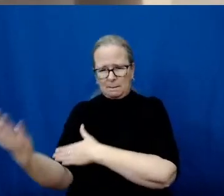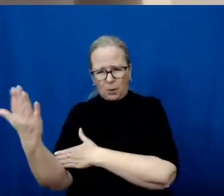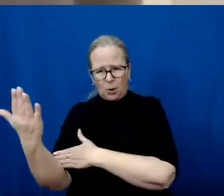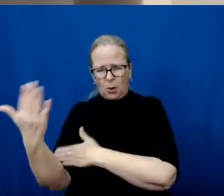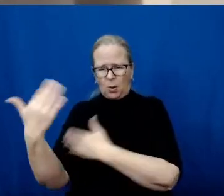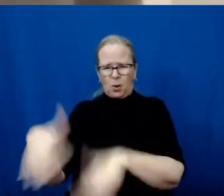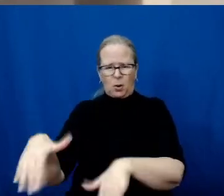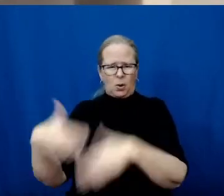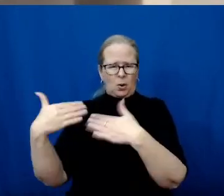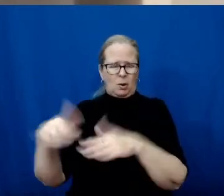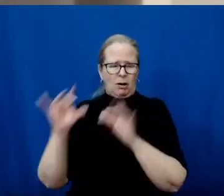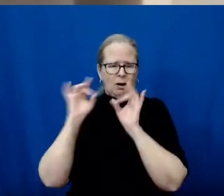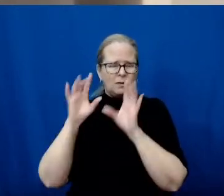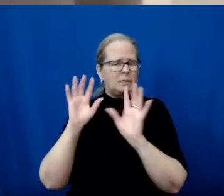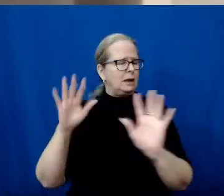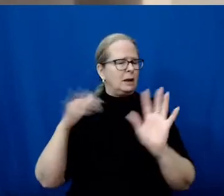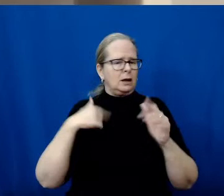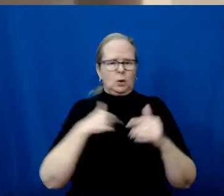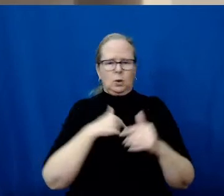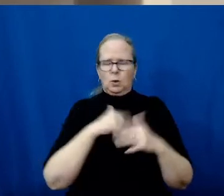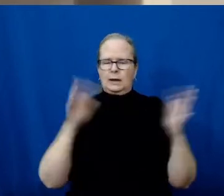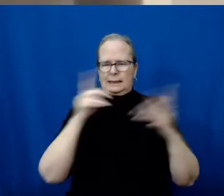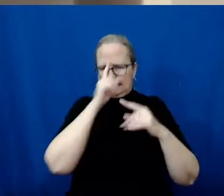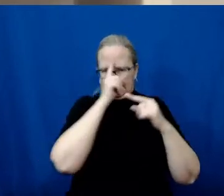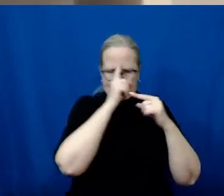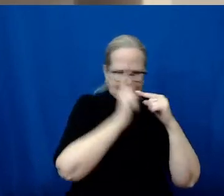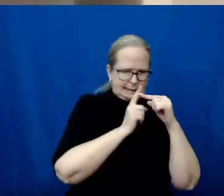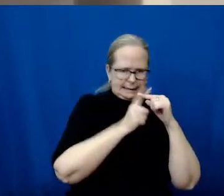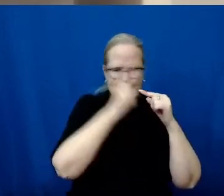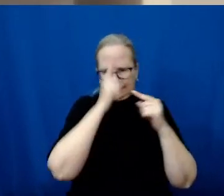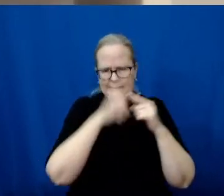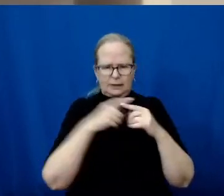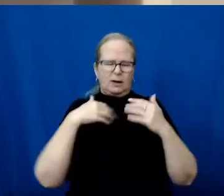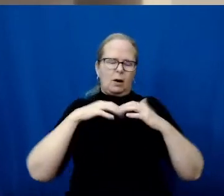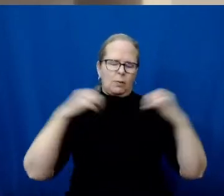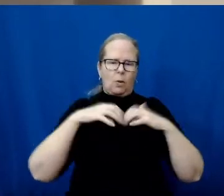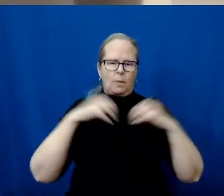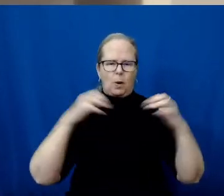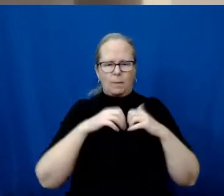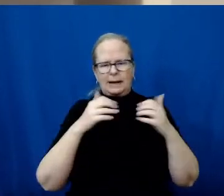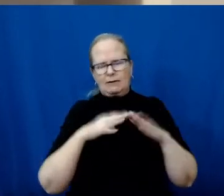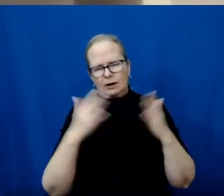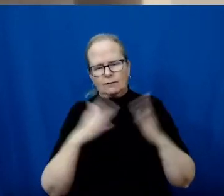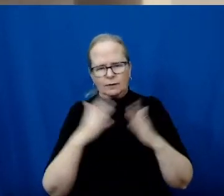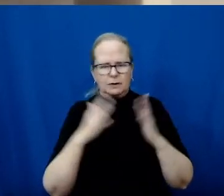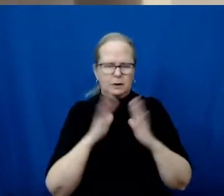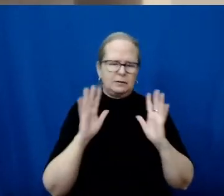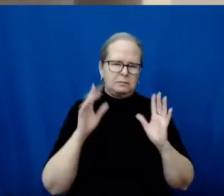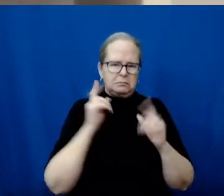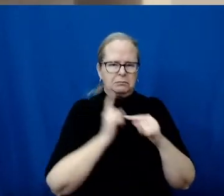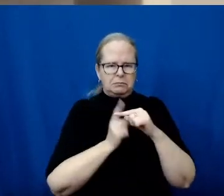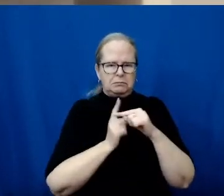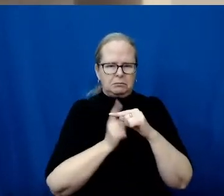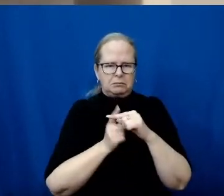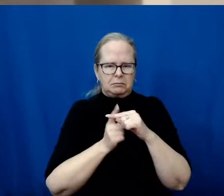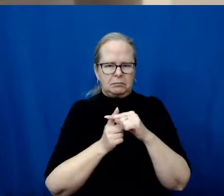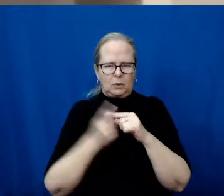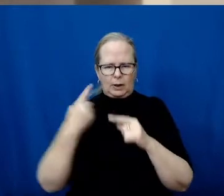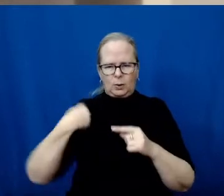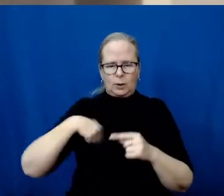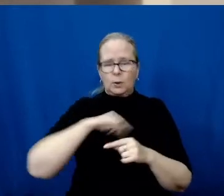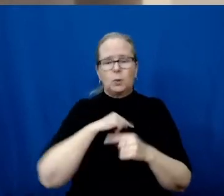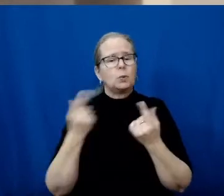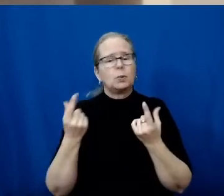way. But I wanted to share a little bit about some of the techniques we employed to try to prevent transmission